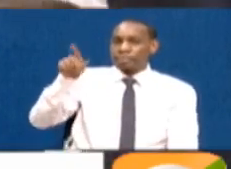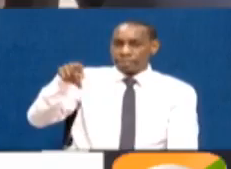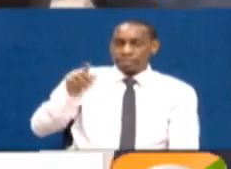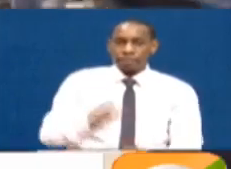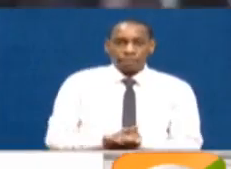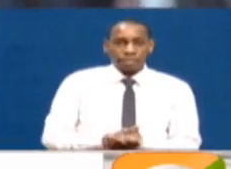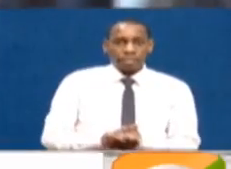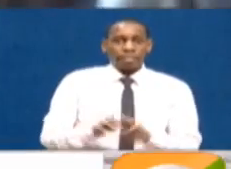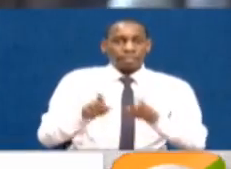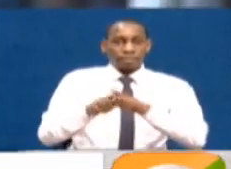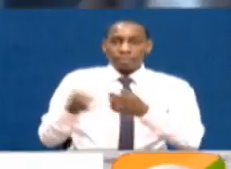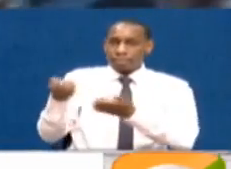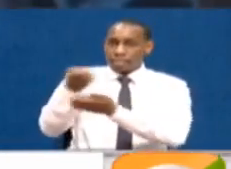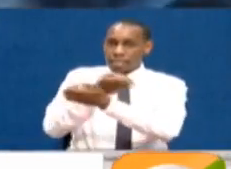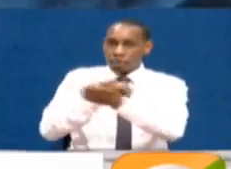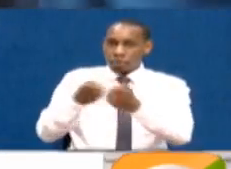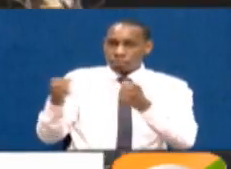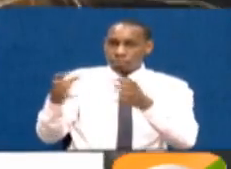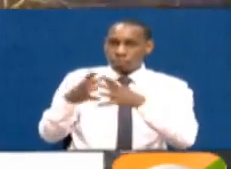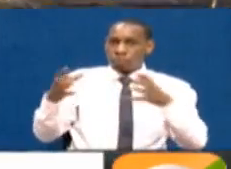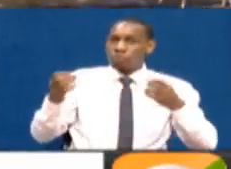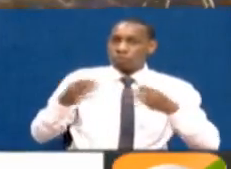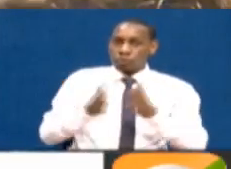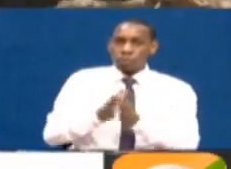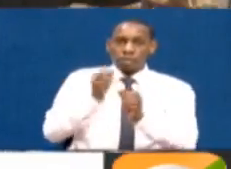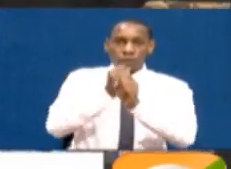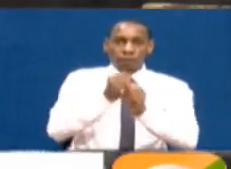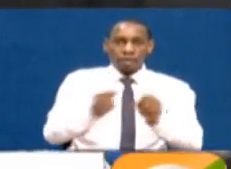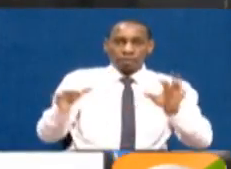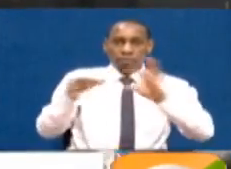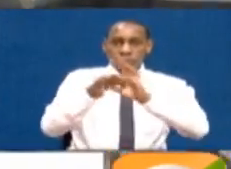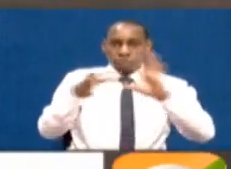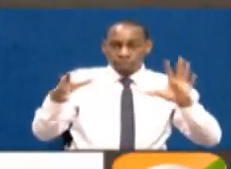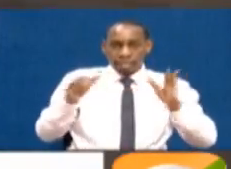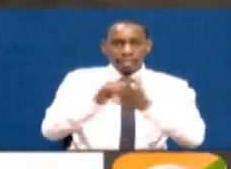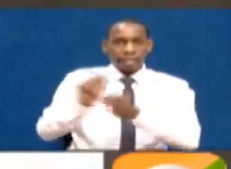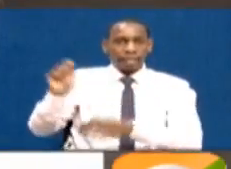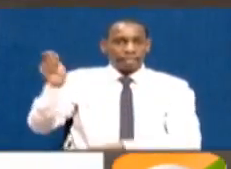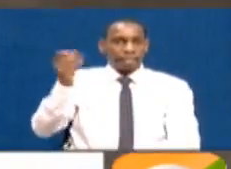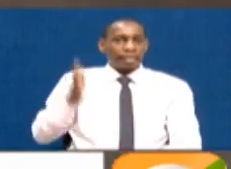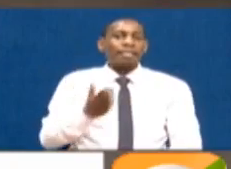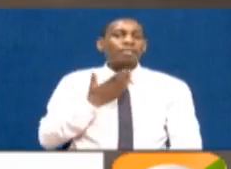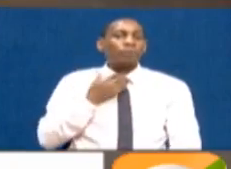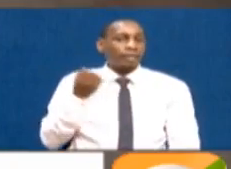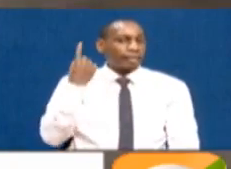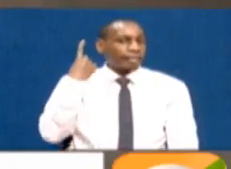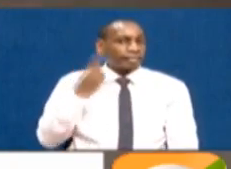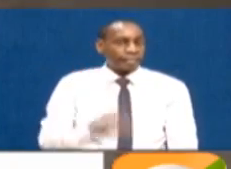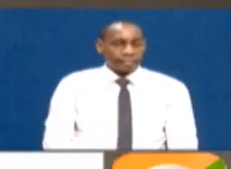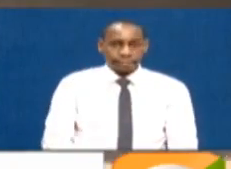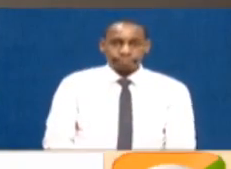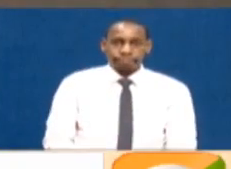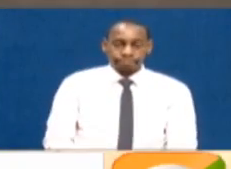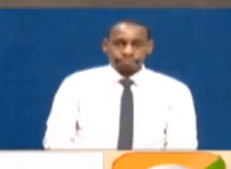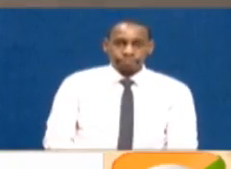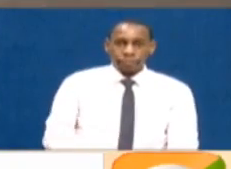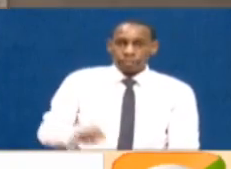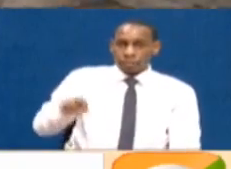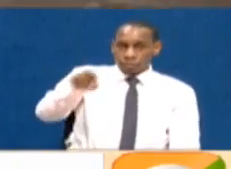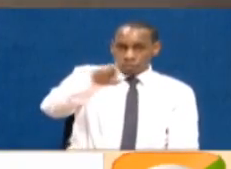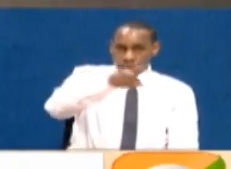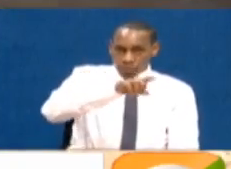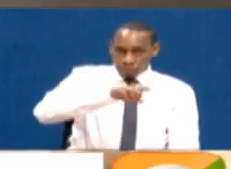The baffling economic growth and employment mismatch that Kenyans have grudgingly tried to understand. We should also not only